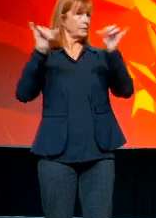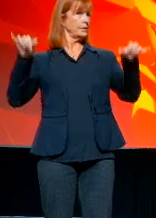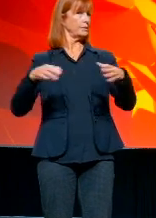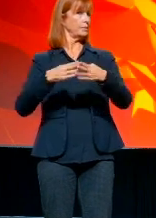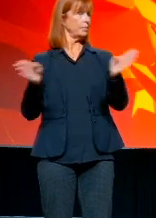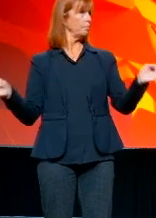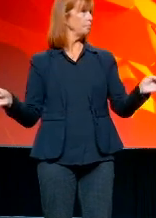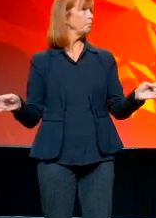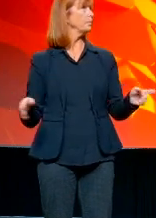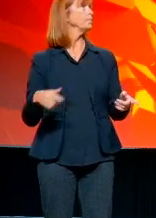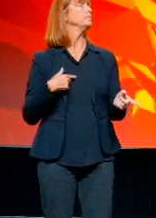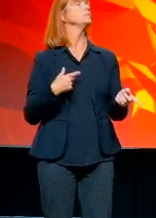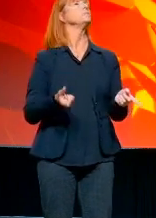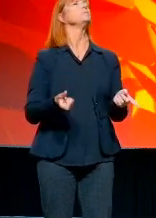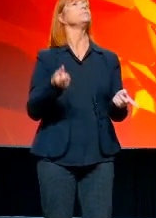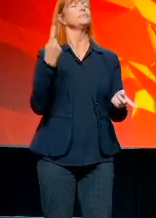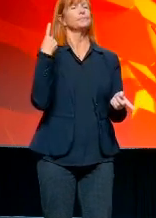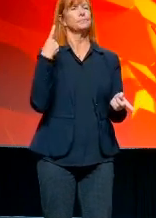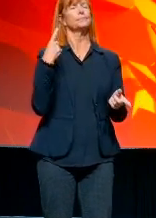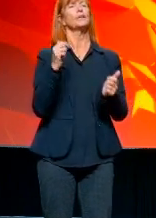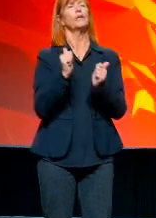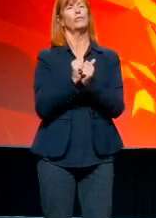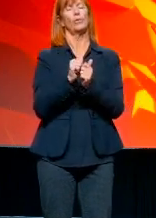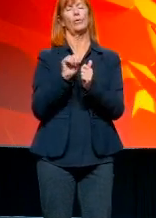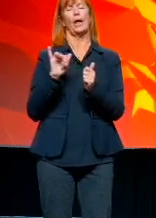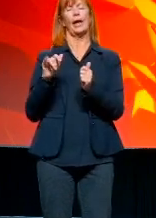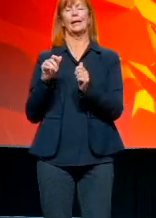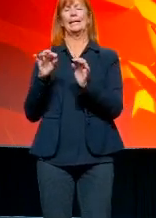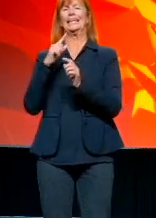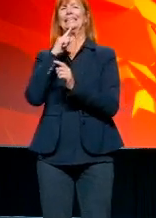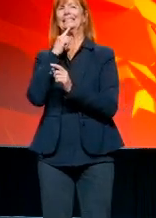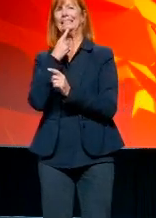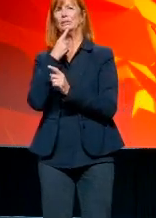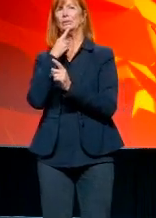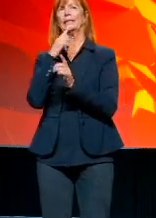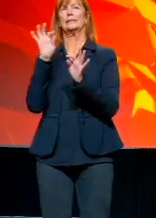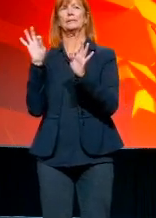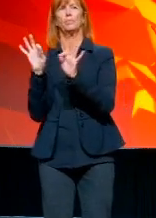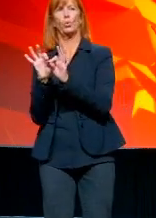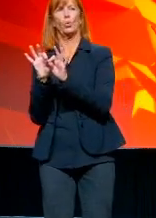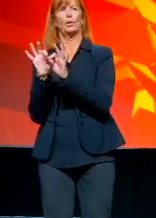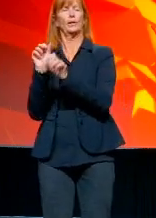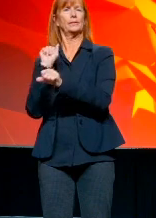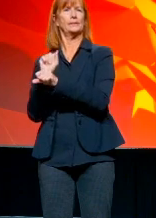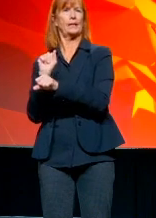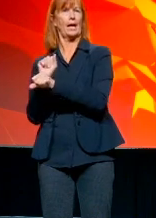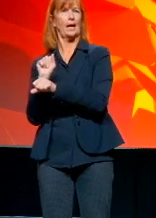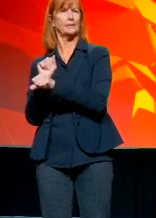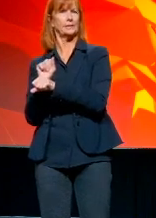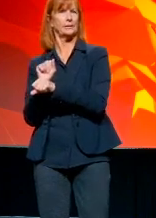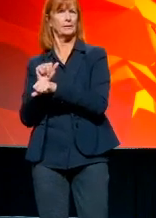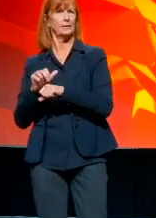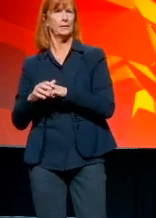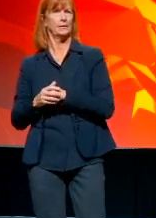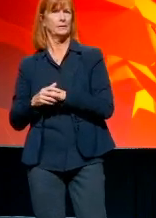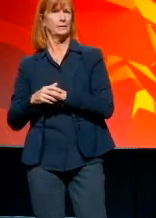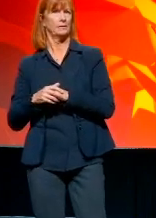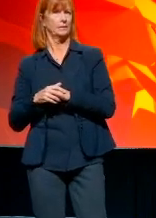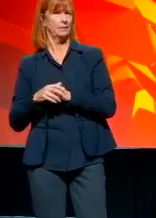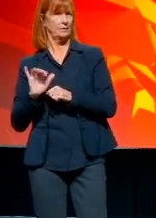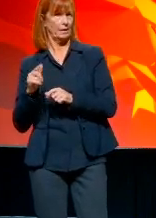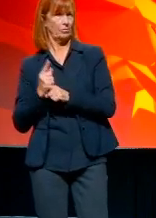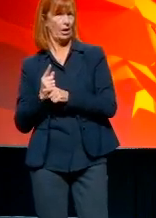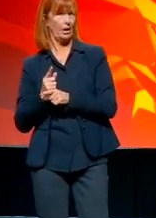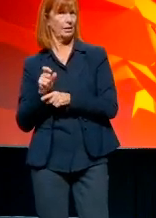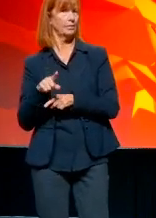for the mission's critical task, how do you ensure the correctness of the method? Is that the question? Yes. Yes. Okay.